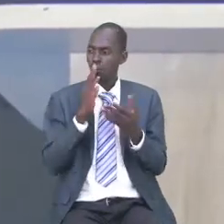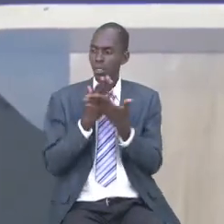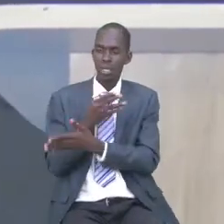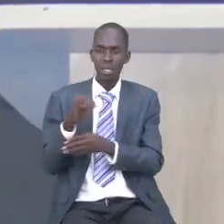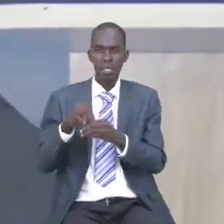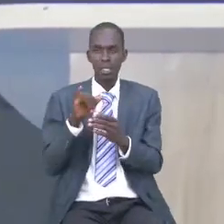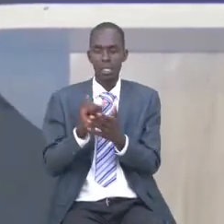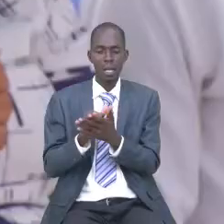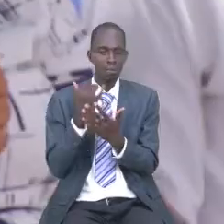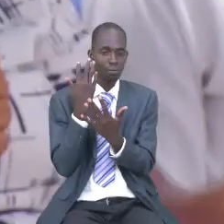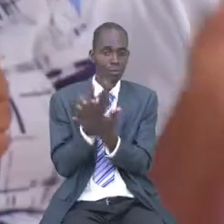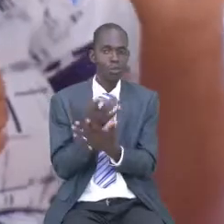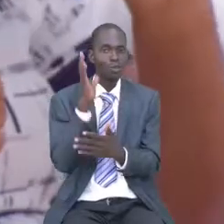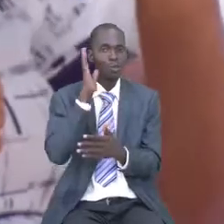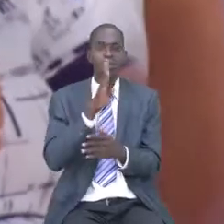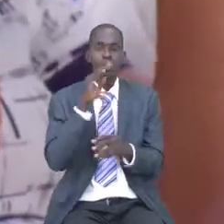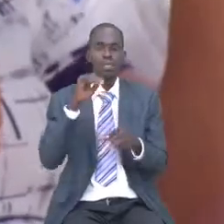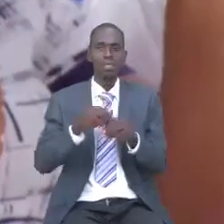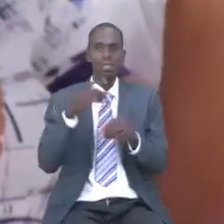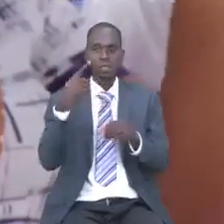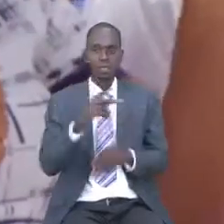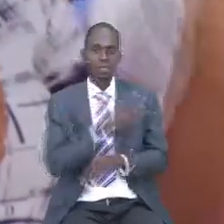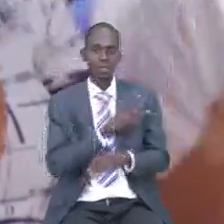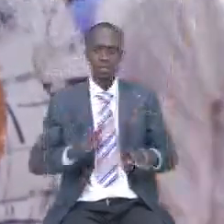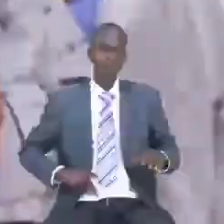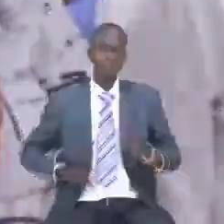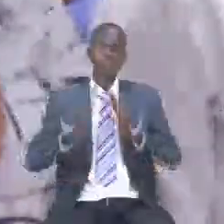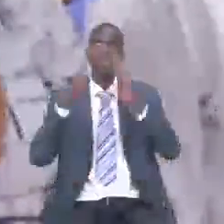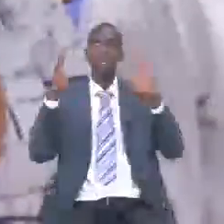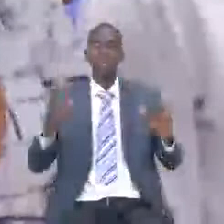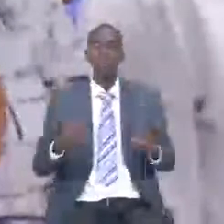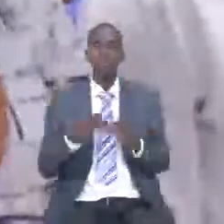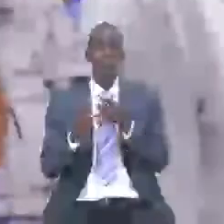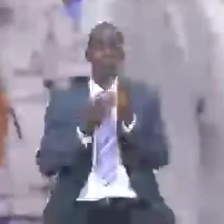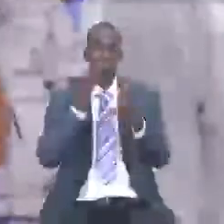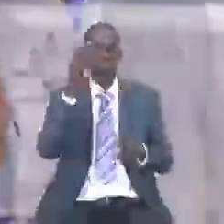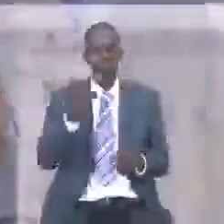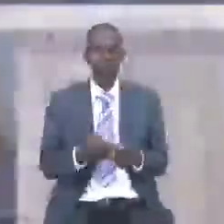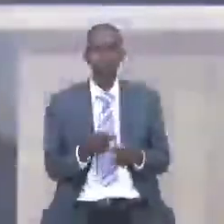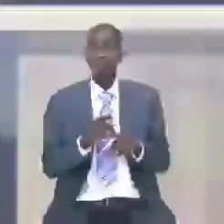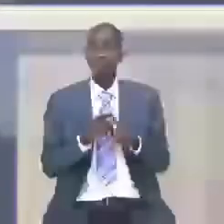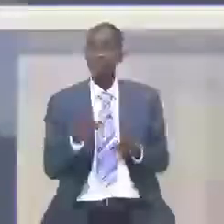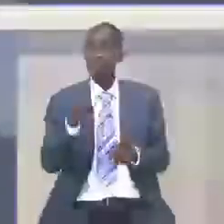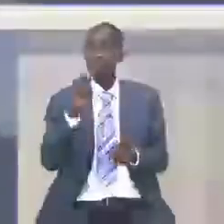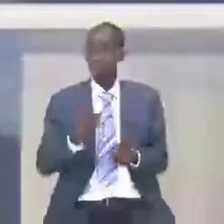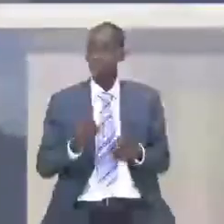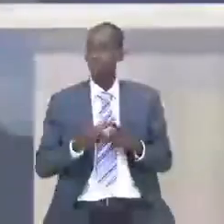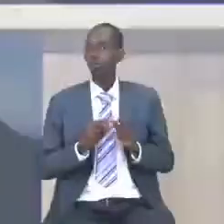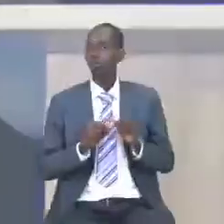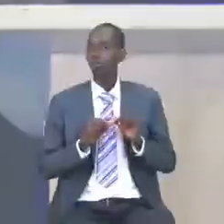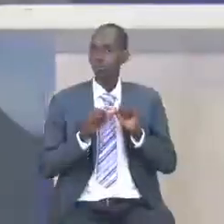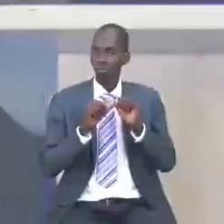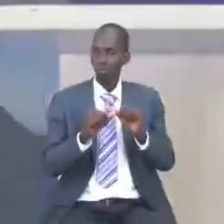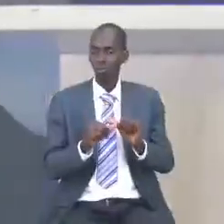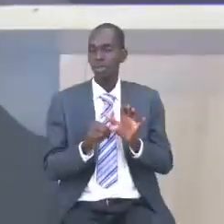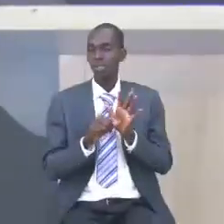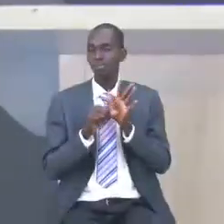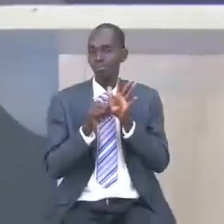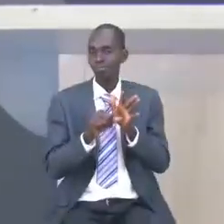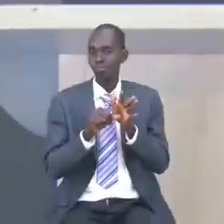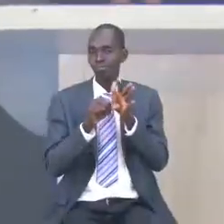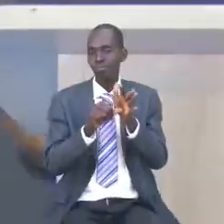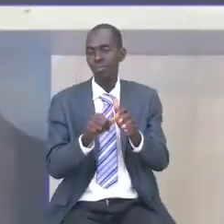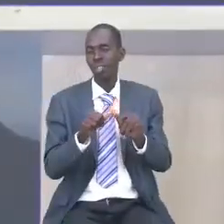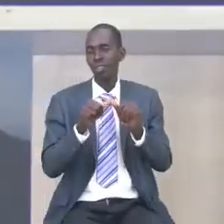you in the palace. And it takes perseverance, doing it and doing it and doing it